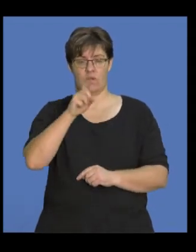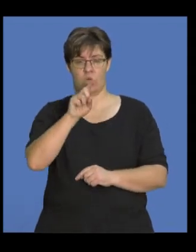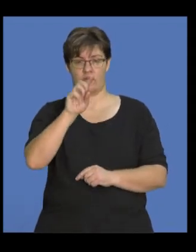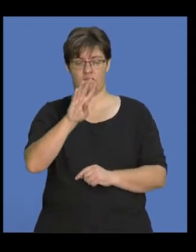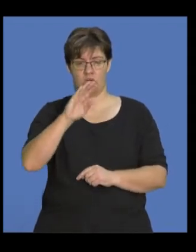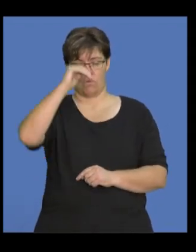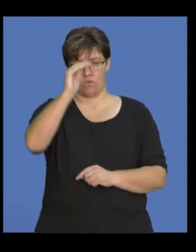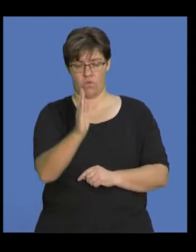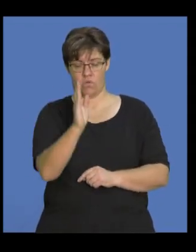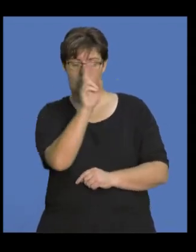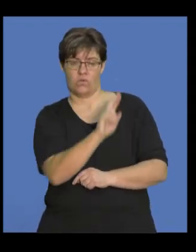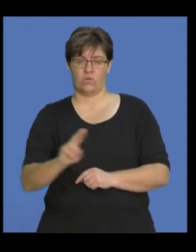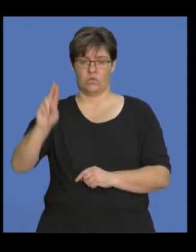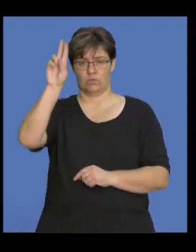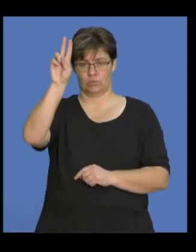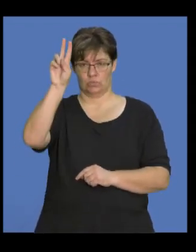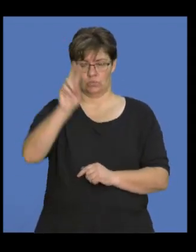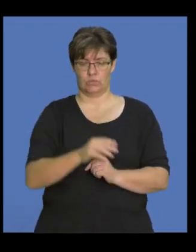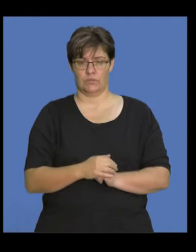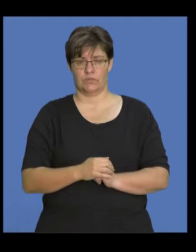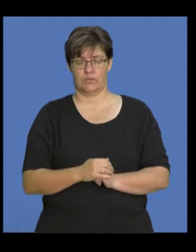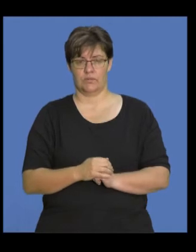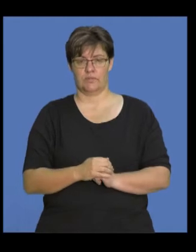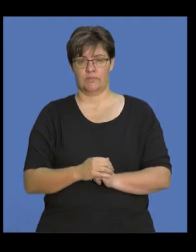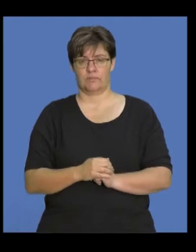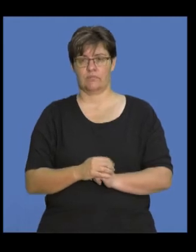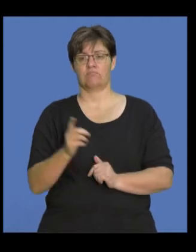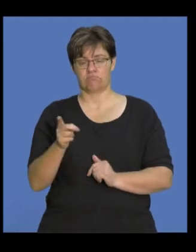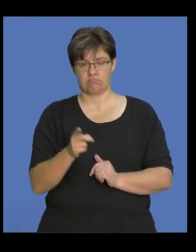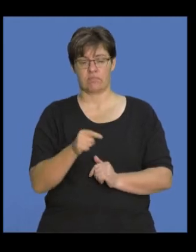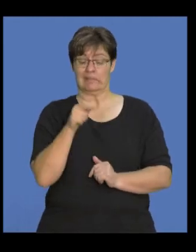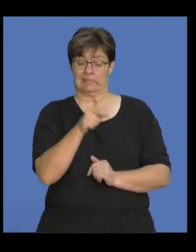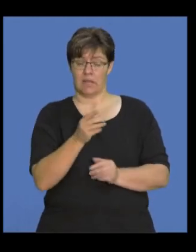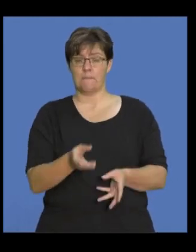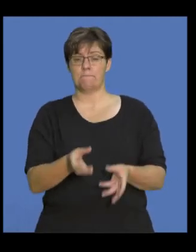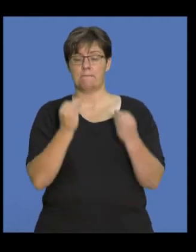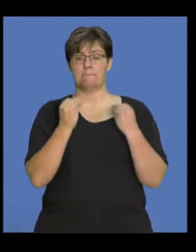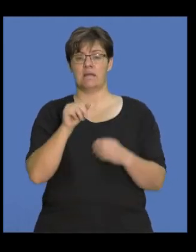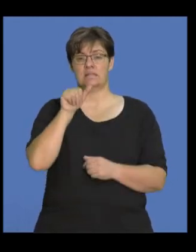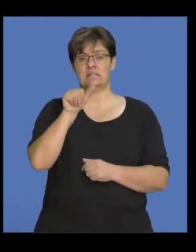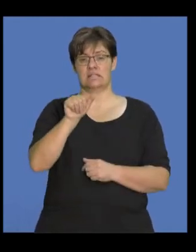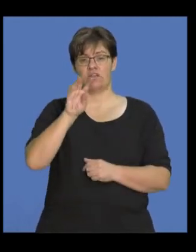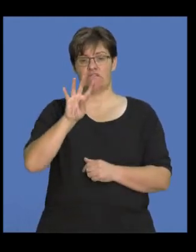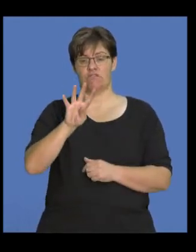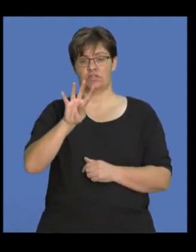0.14 to the exponent of 2. And Nceba will then have